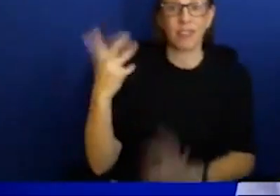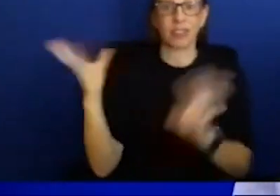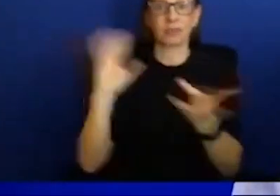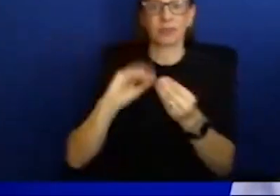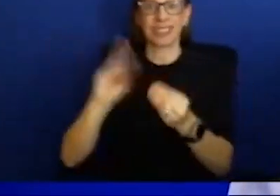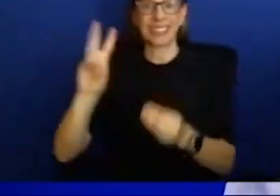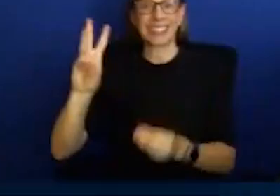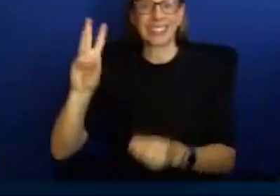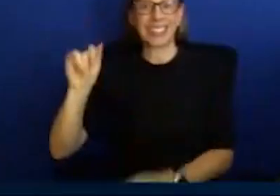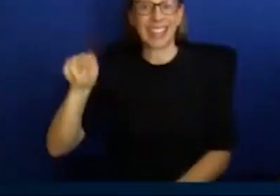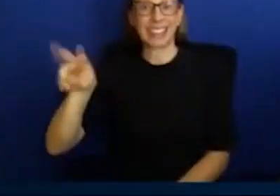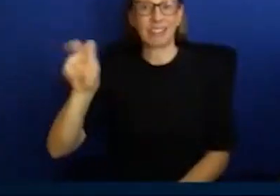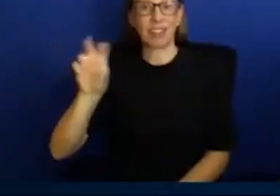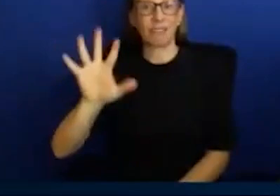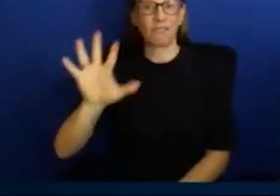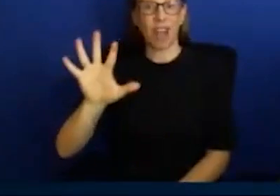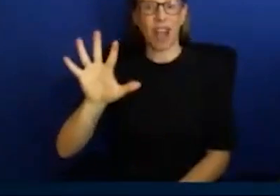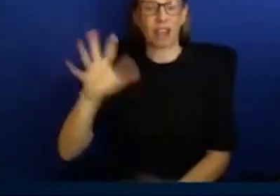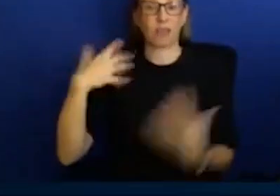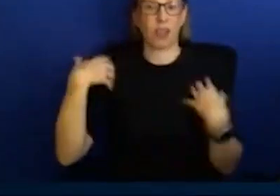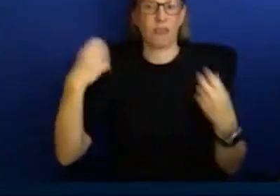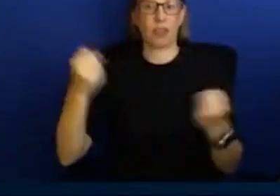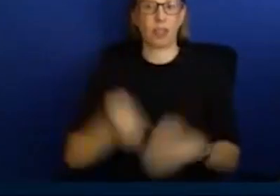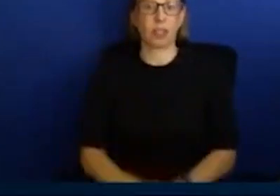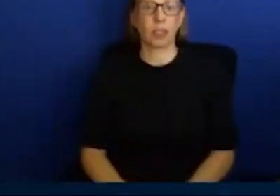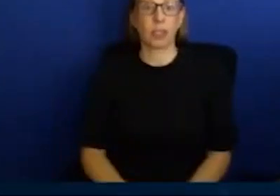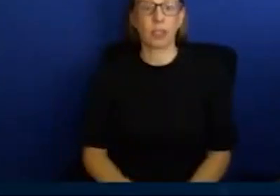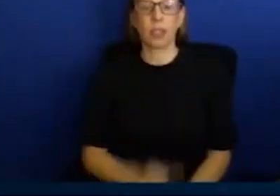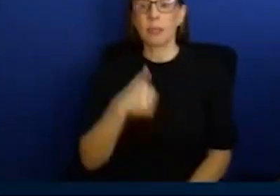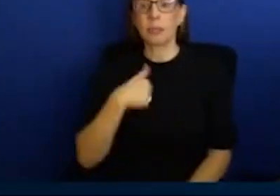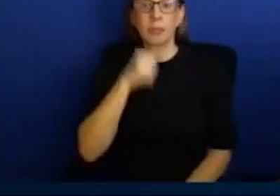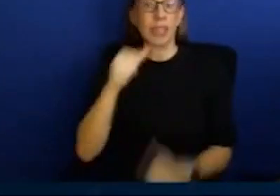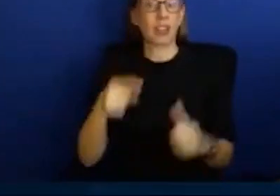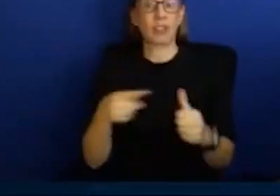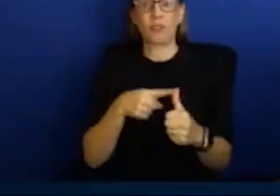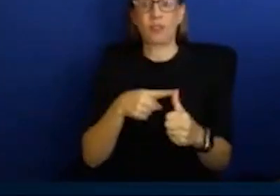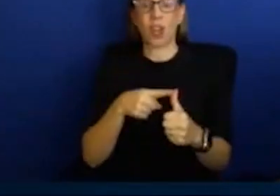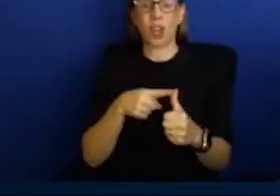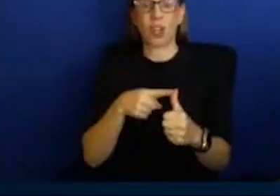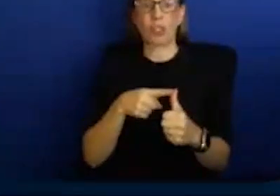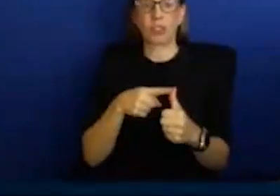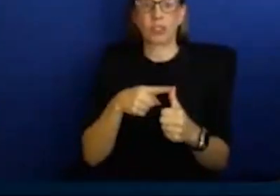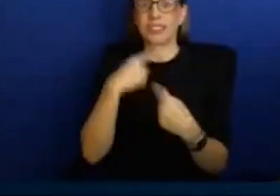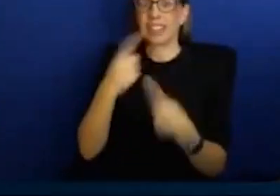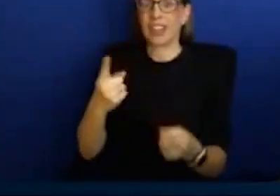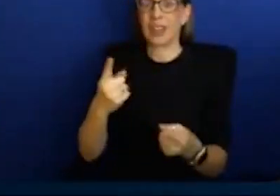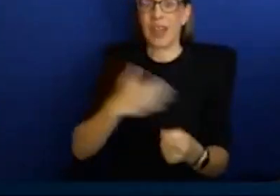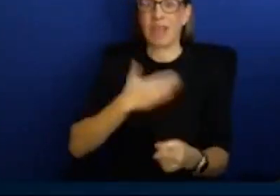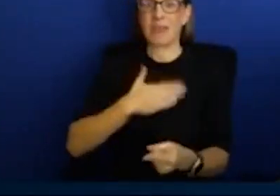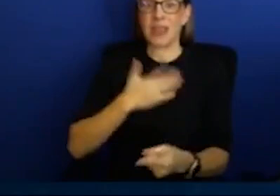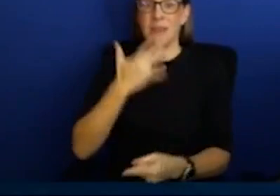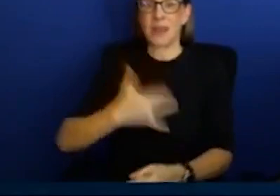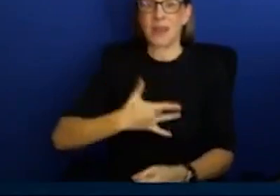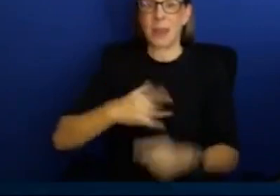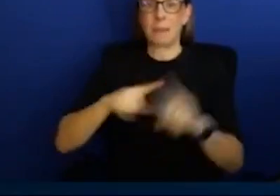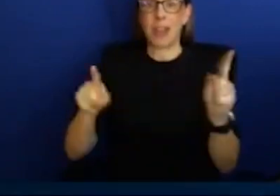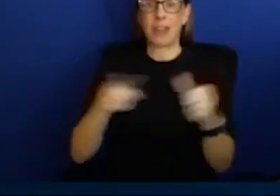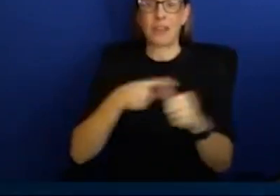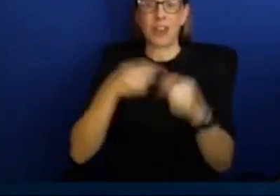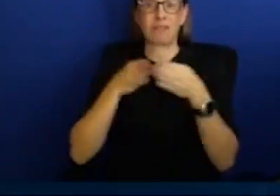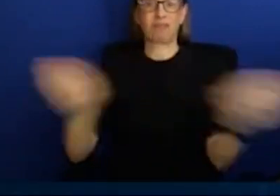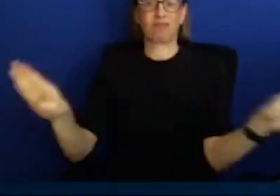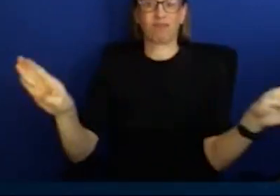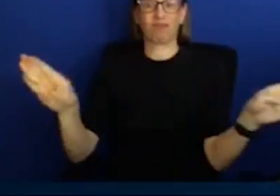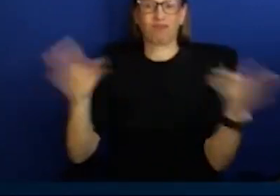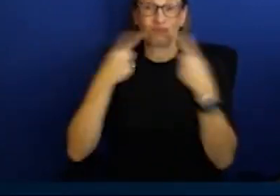that recovery as well. Okay, I probably wasn't the first to issue a happy birthday today, but maybe the first publicly to issue a happy birthday.